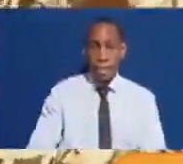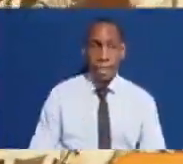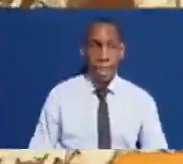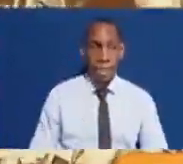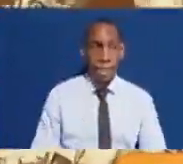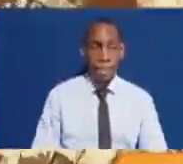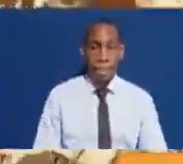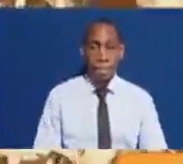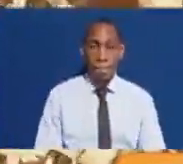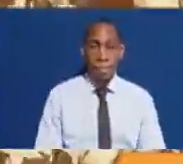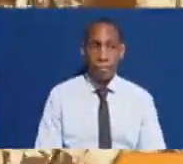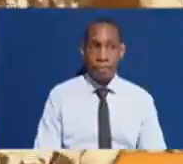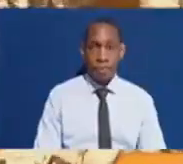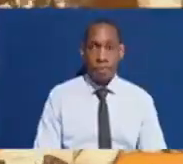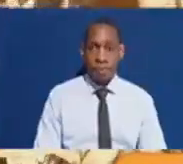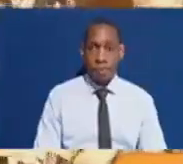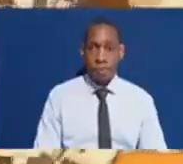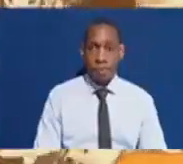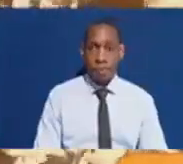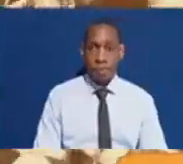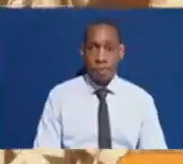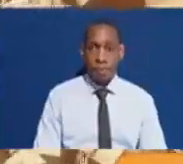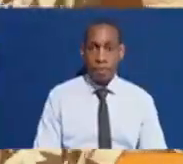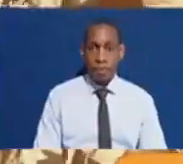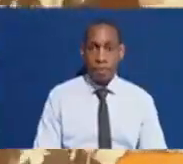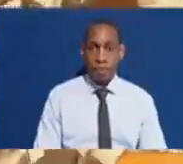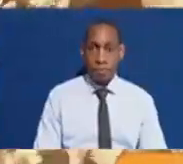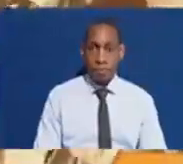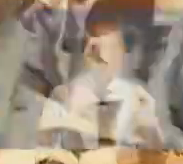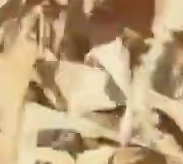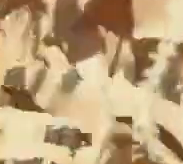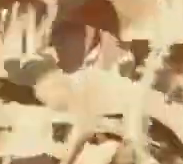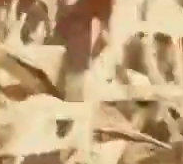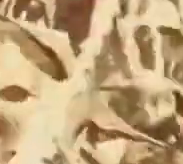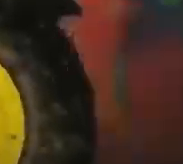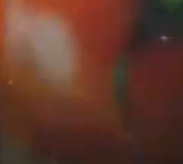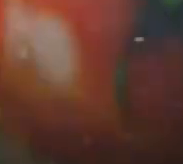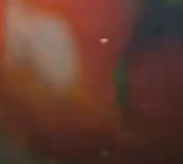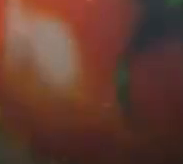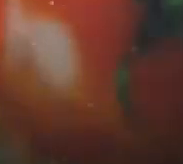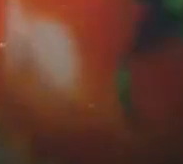Otieno, Citizen TV, Kiboko, Makueni County.